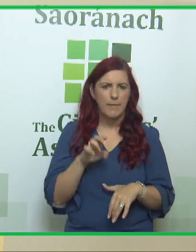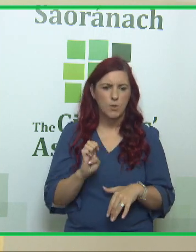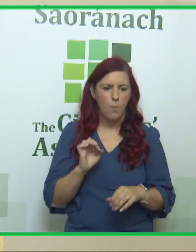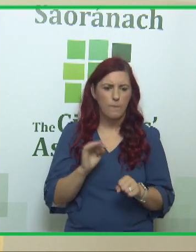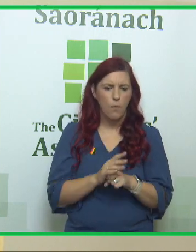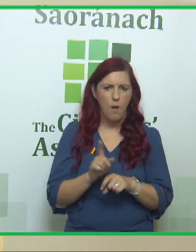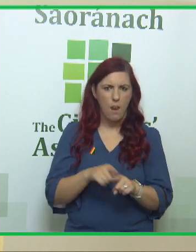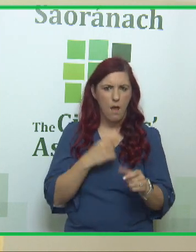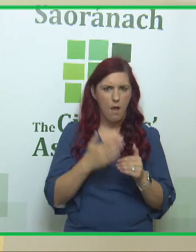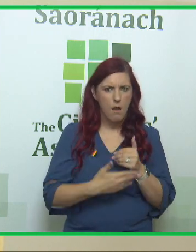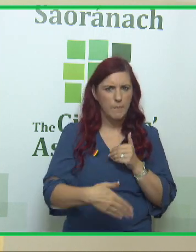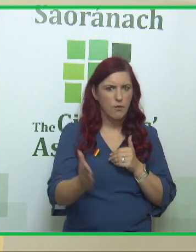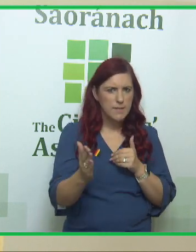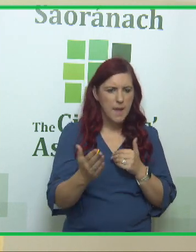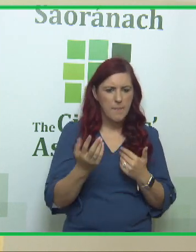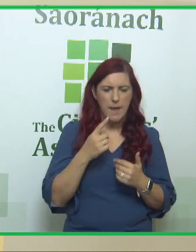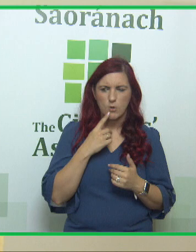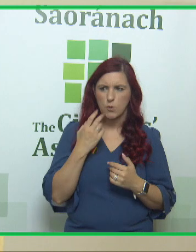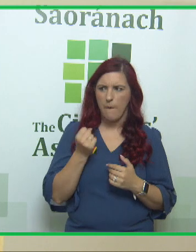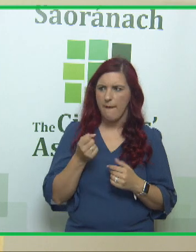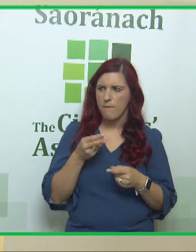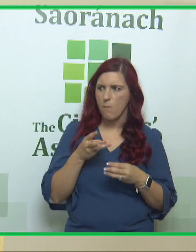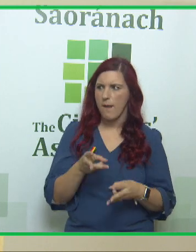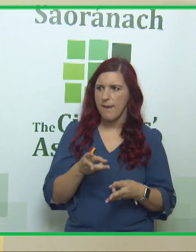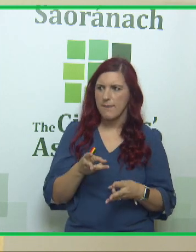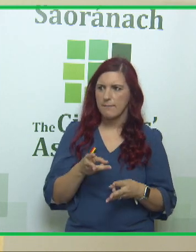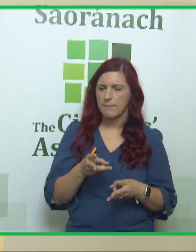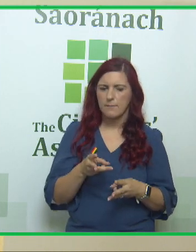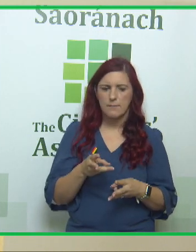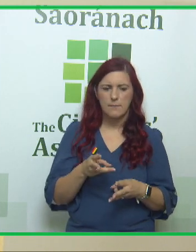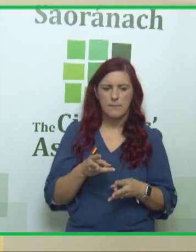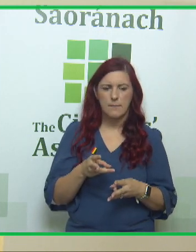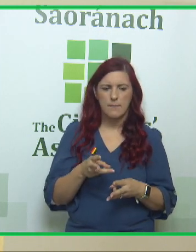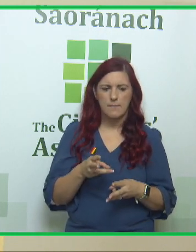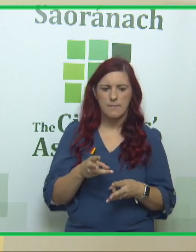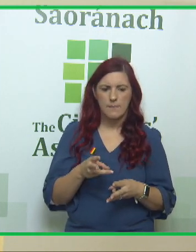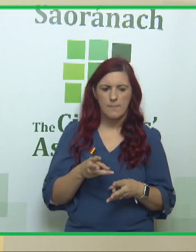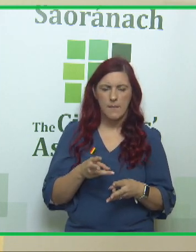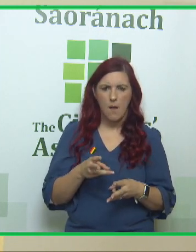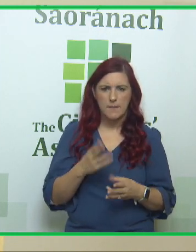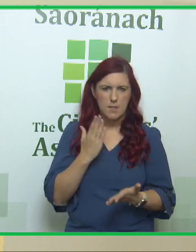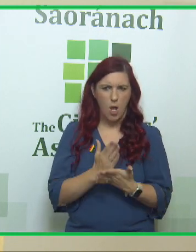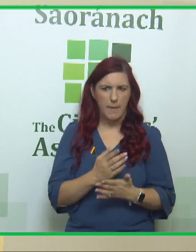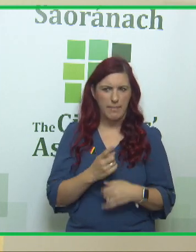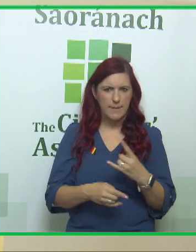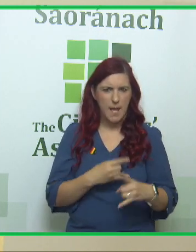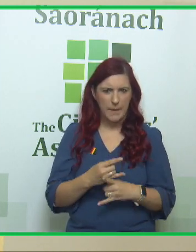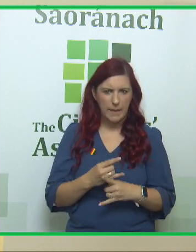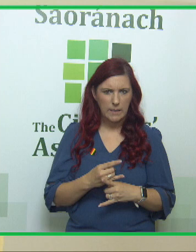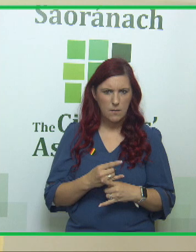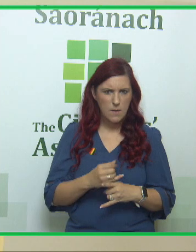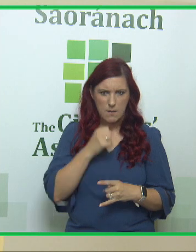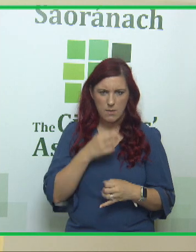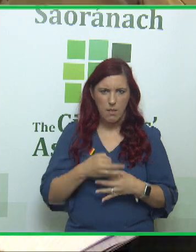sustained periods of time, and is there a way, and Nicola talked about it, of disrupting that longevity?